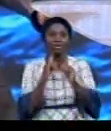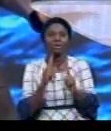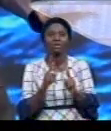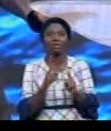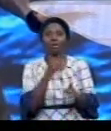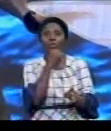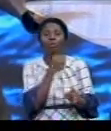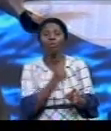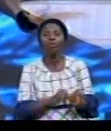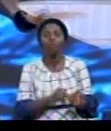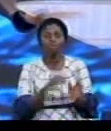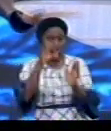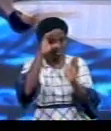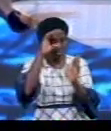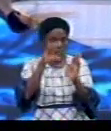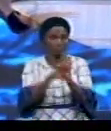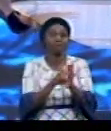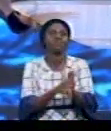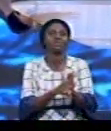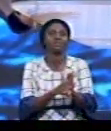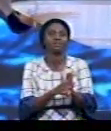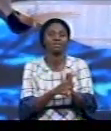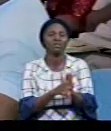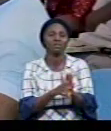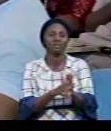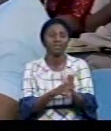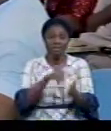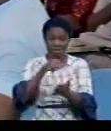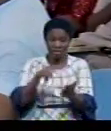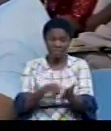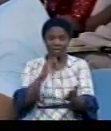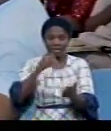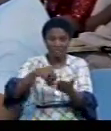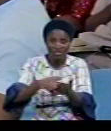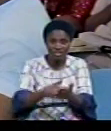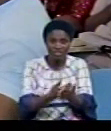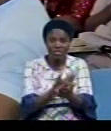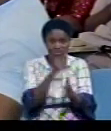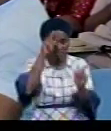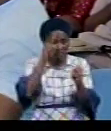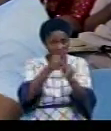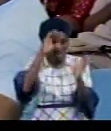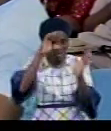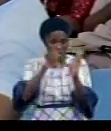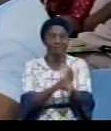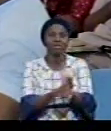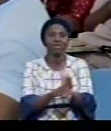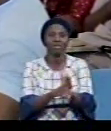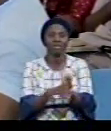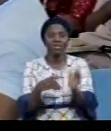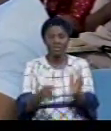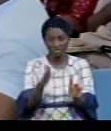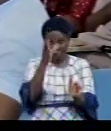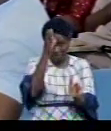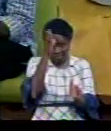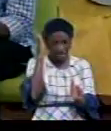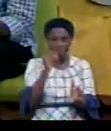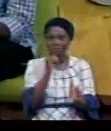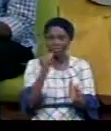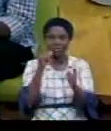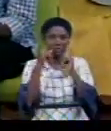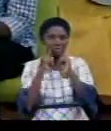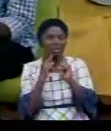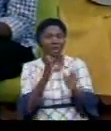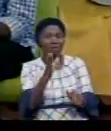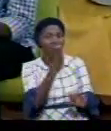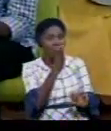covenant. The fathers will not cry. The mothers will not cry. And God